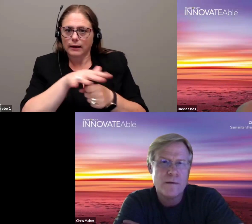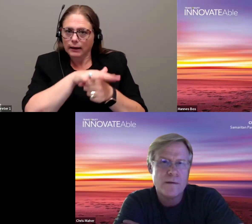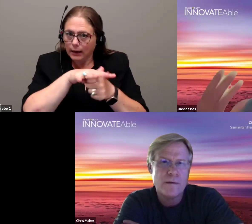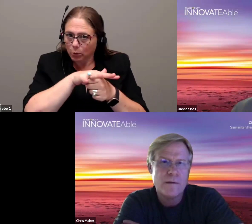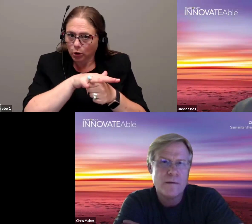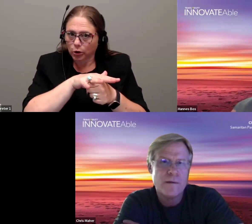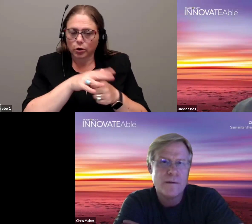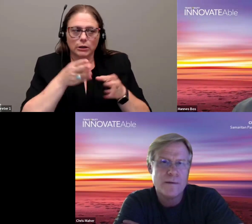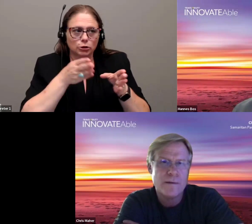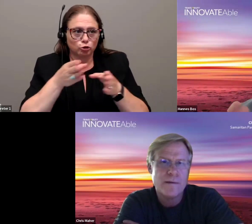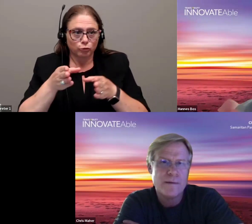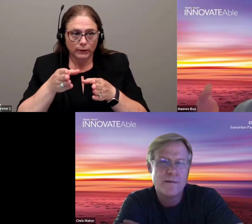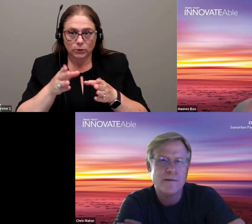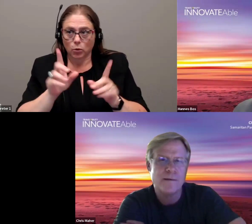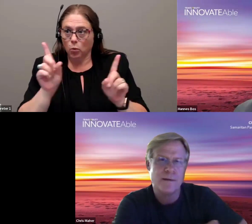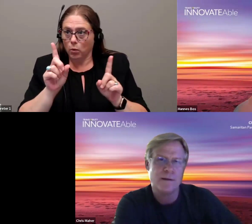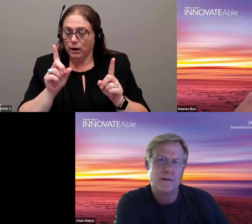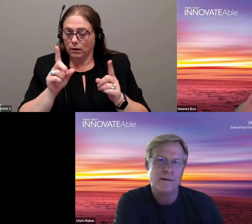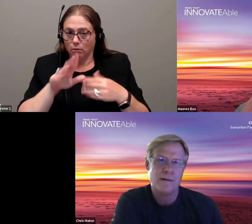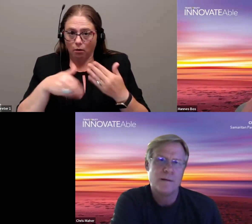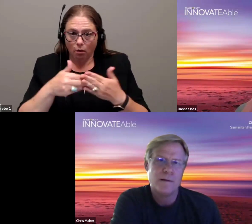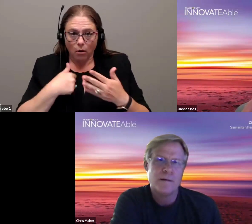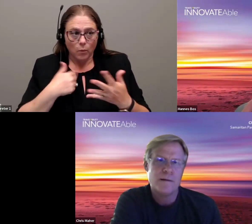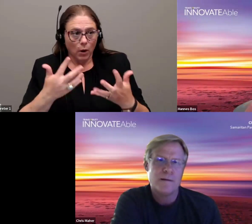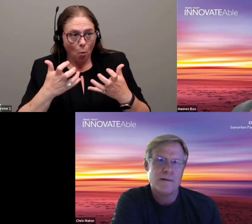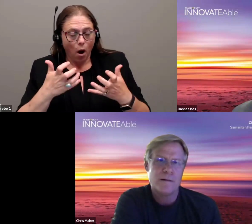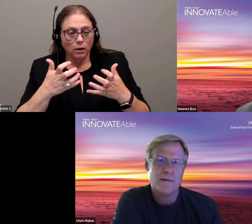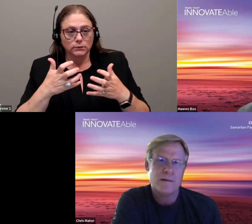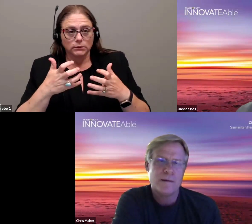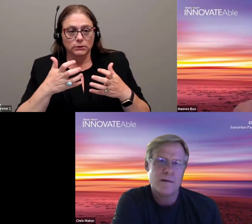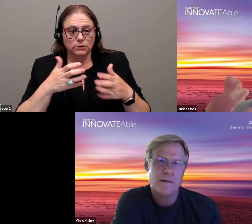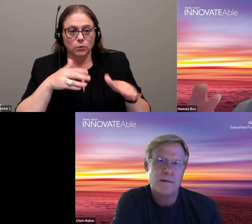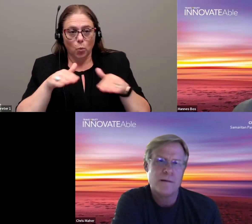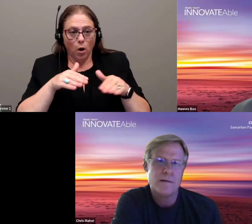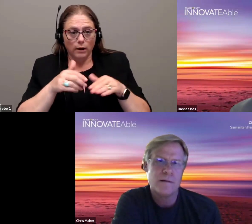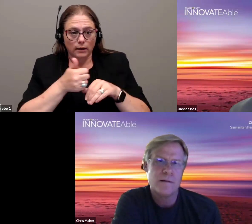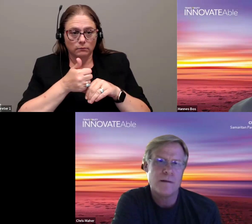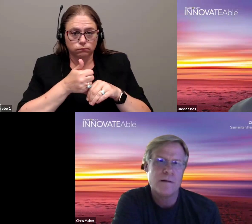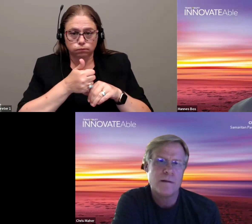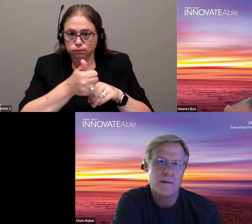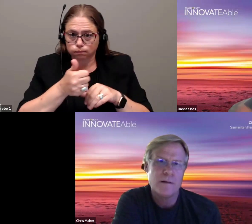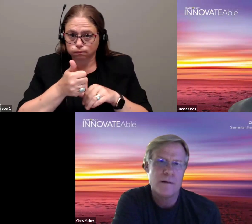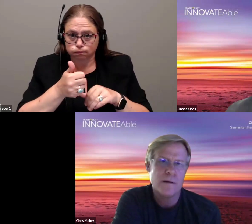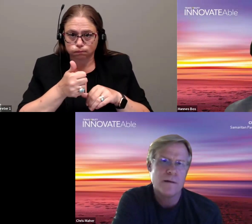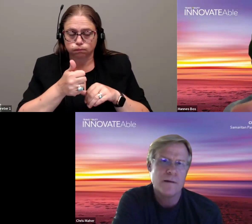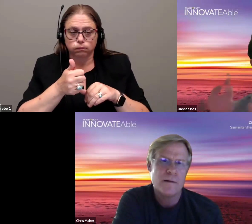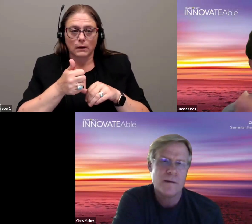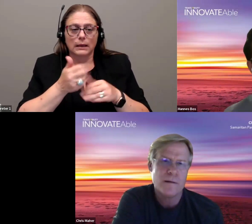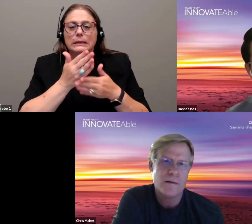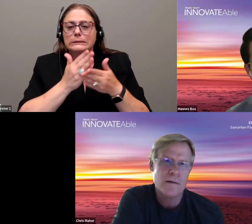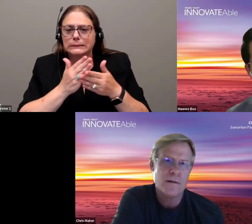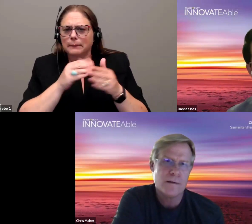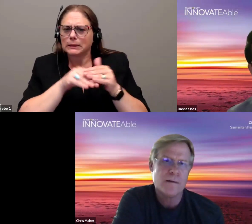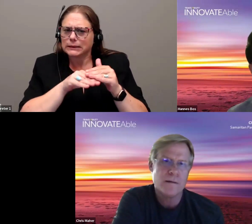still do all the things I want to do, walking distance, and maybe need some accessibility needs, but not the